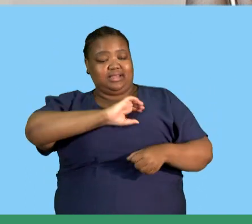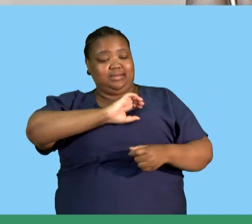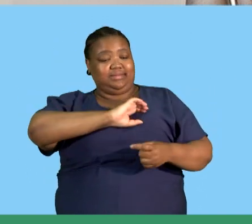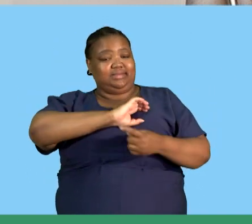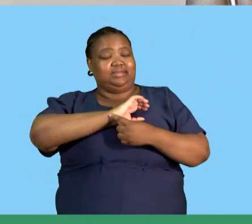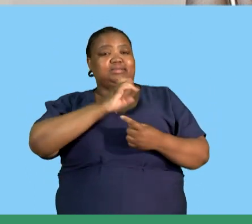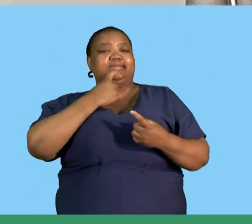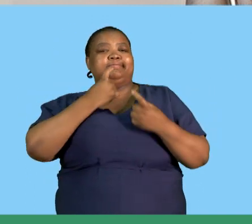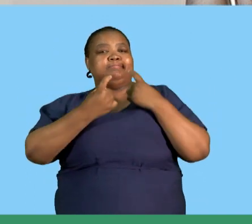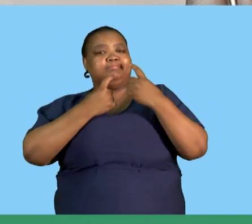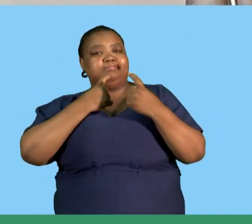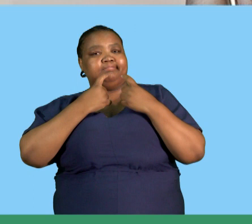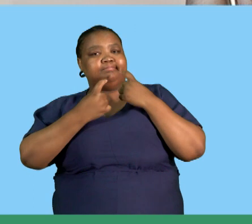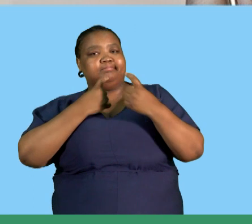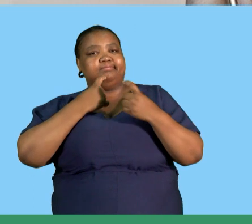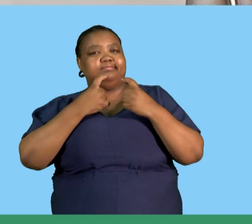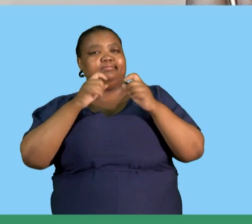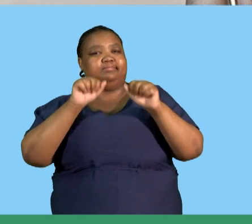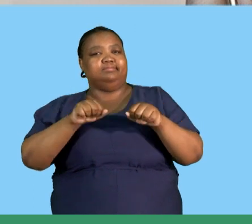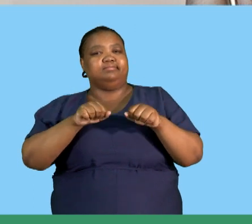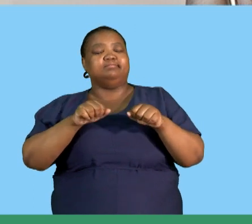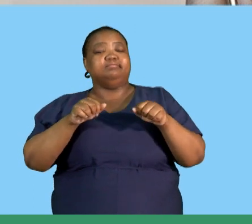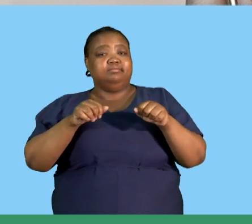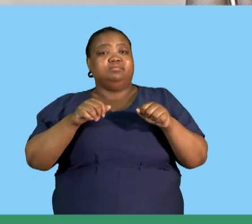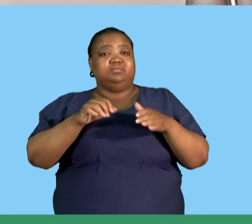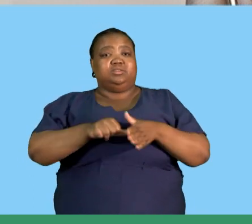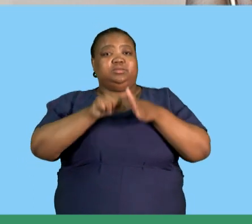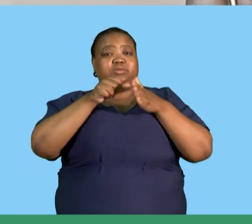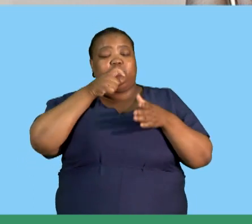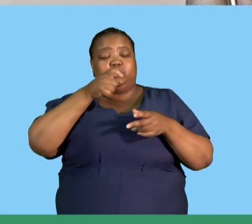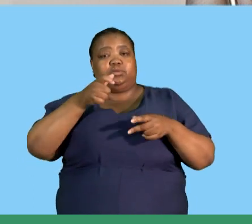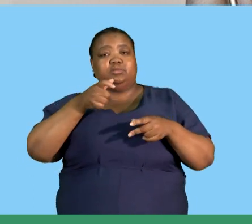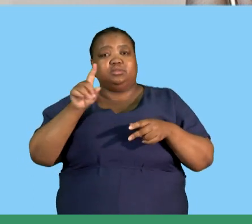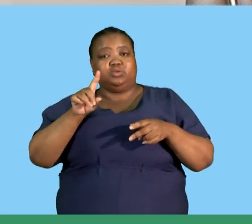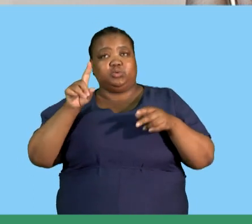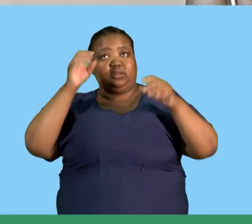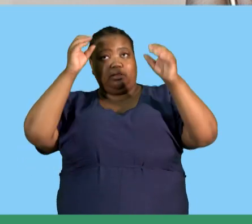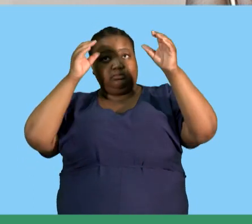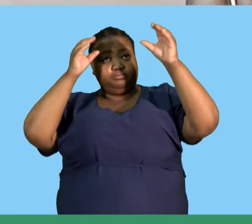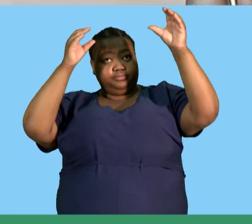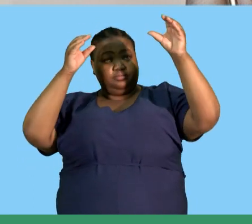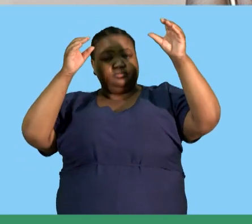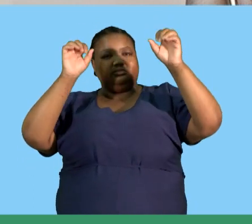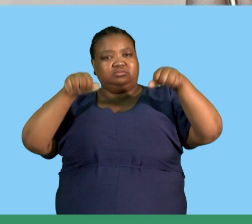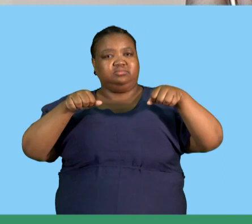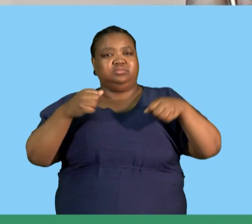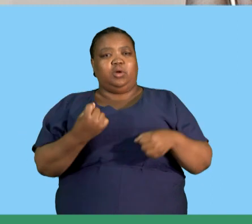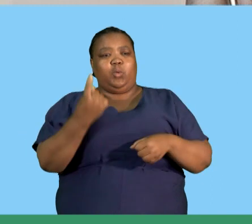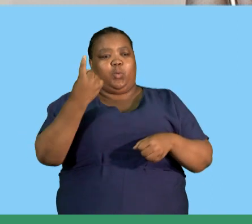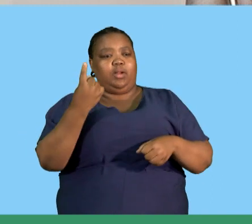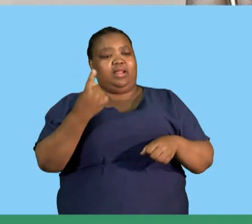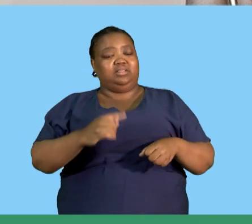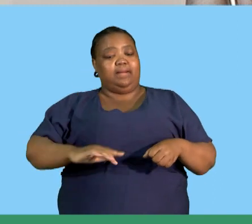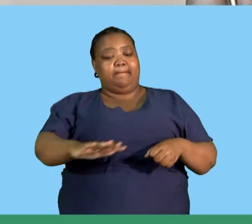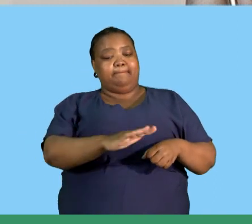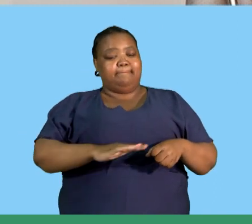from customers. Right, keyword here is experts, a panel of experts. However, these experts do not have to be in one place.